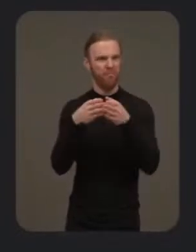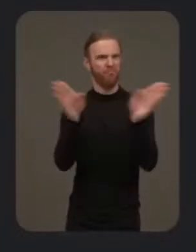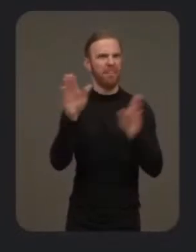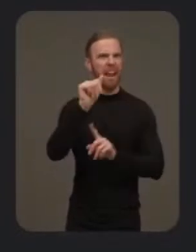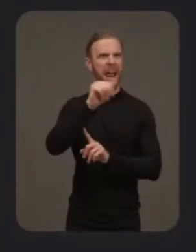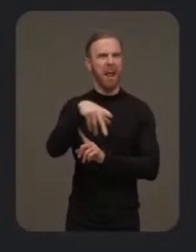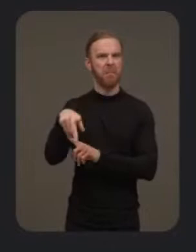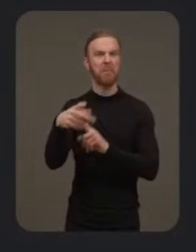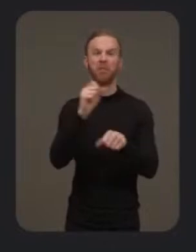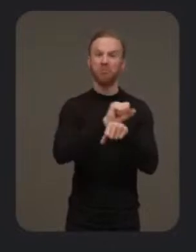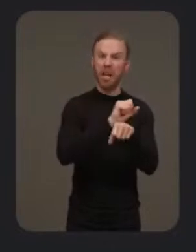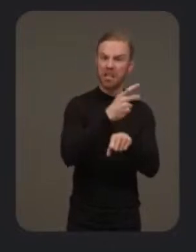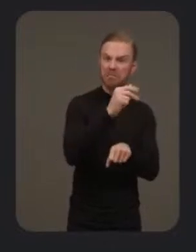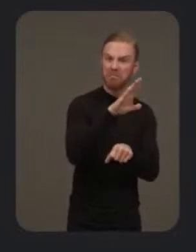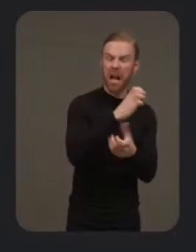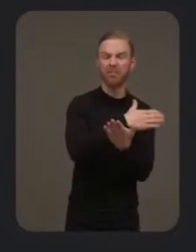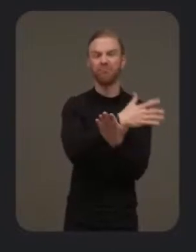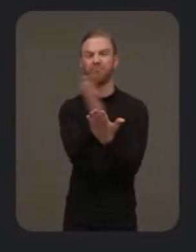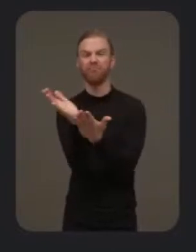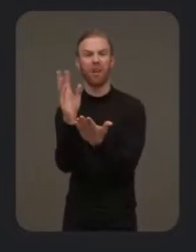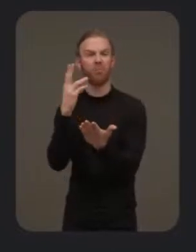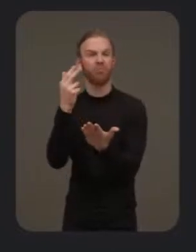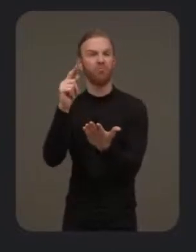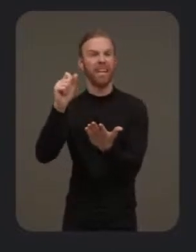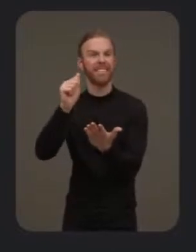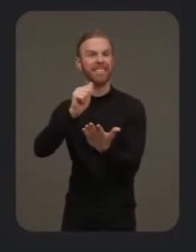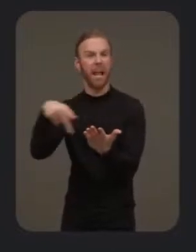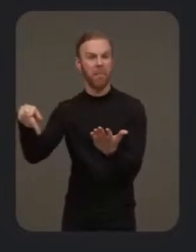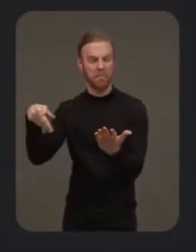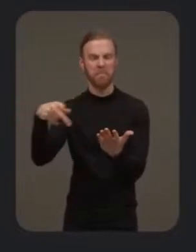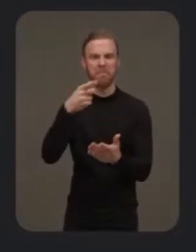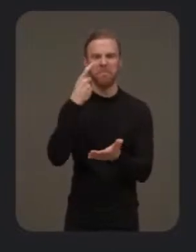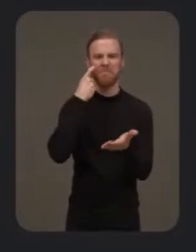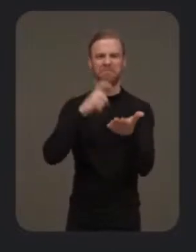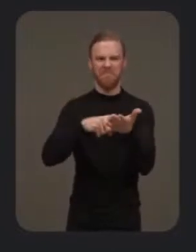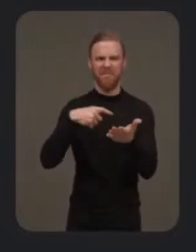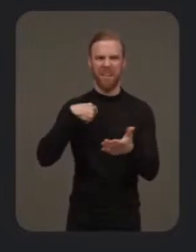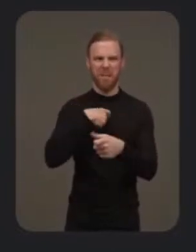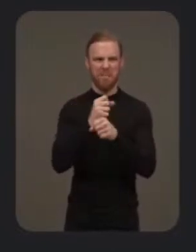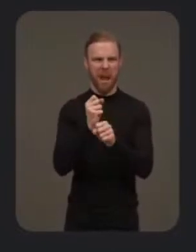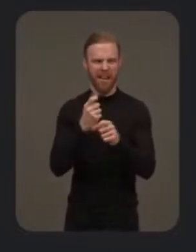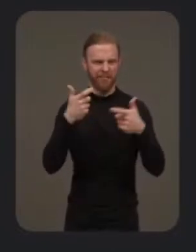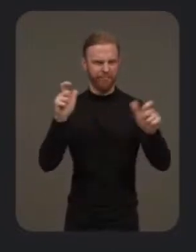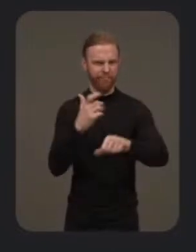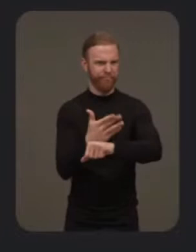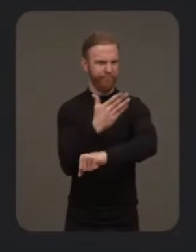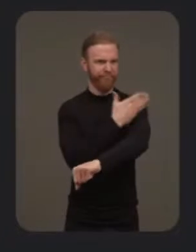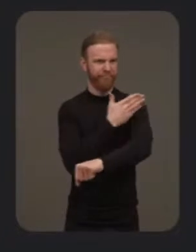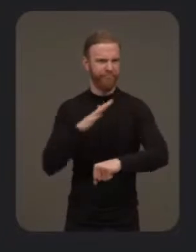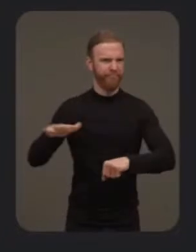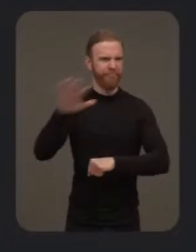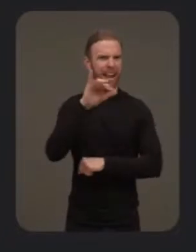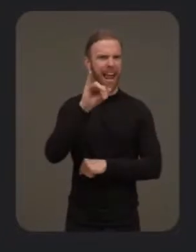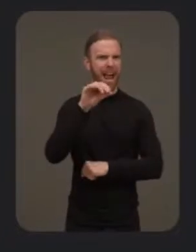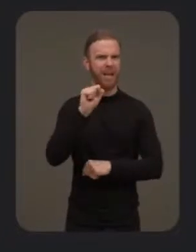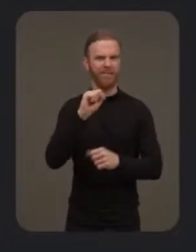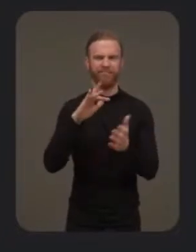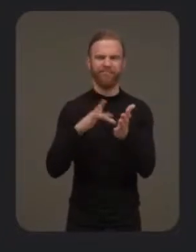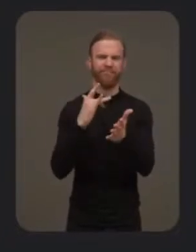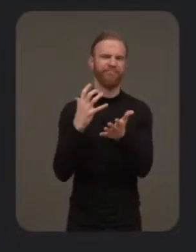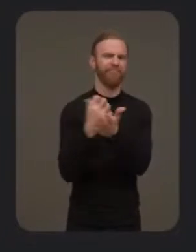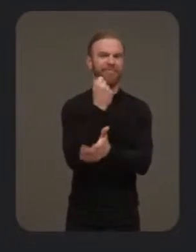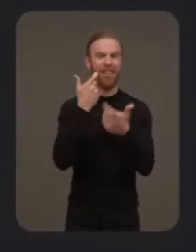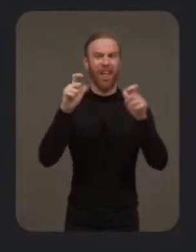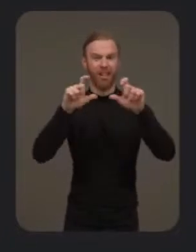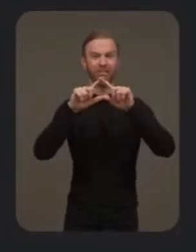from Workspace to WhatsApp. You'll notice we've made a bunch of improvements throughout the OS to take advantage of the larger screen. So for